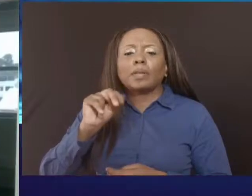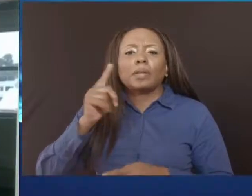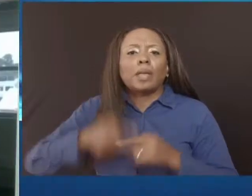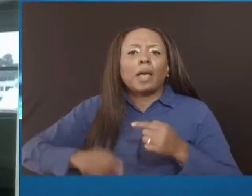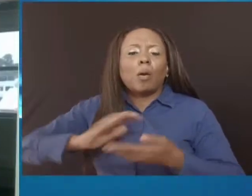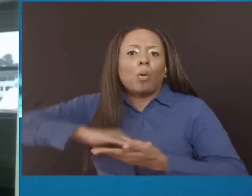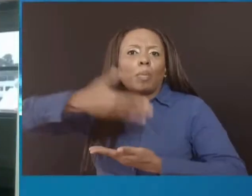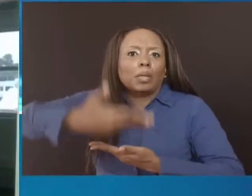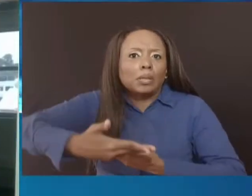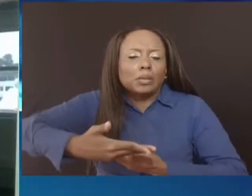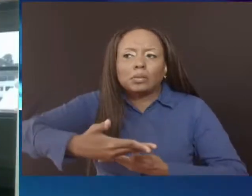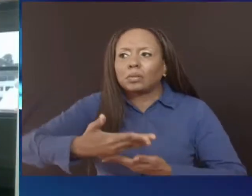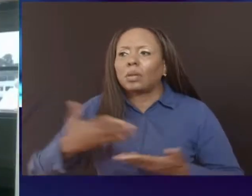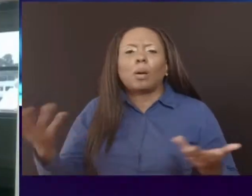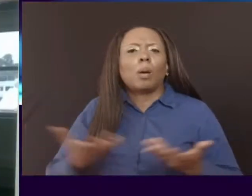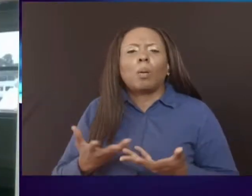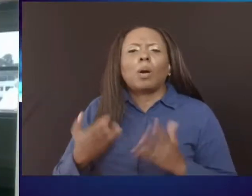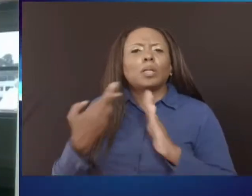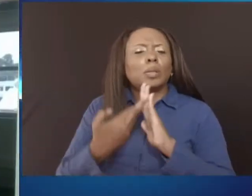people who passed?